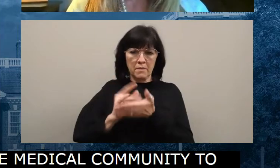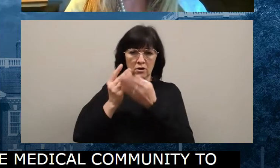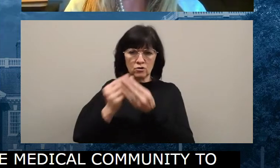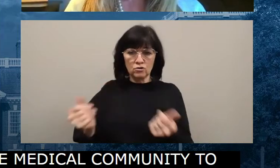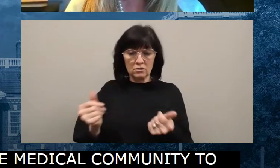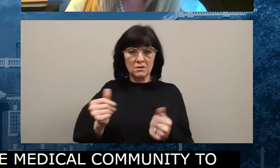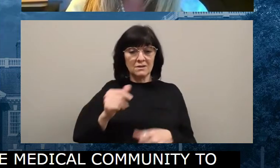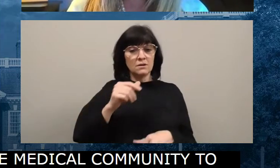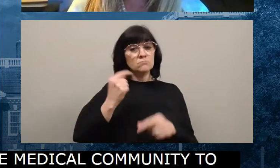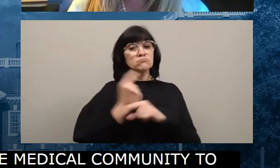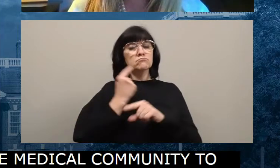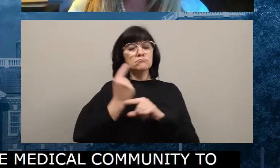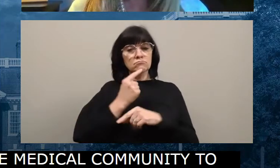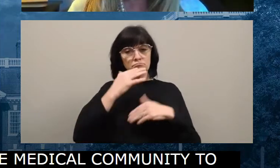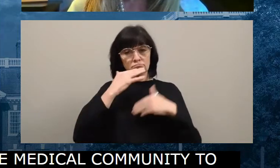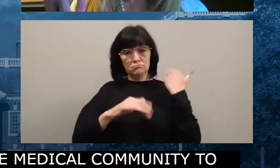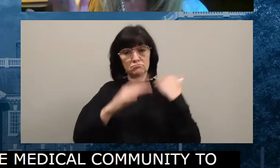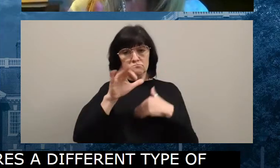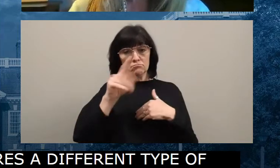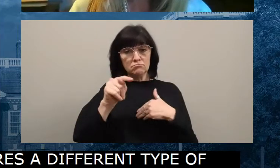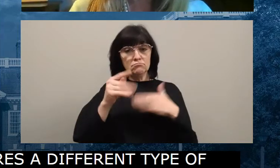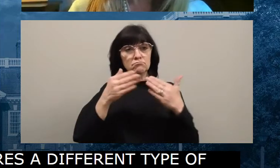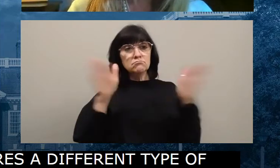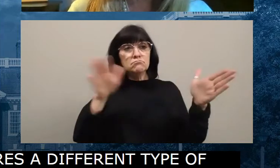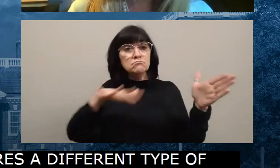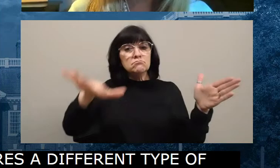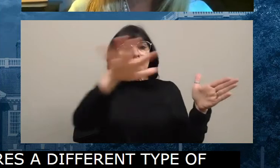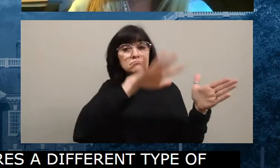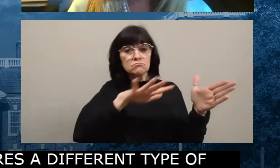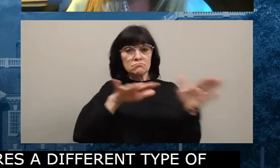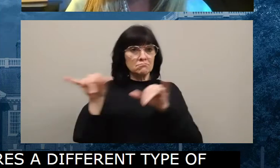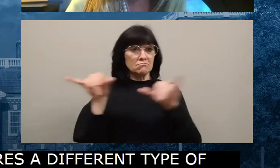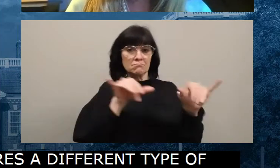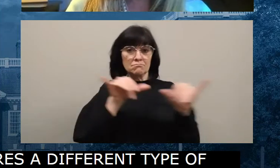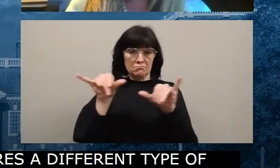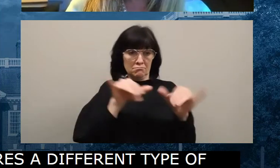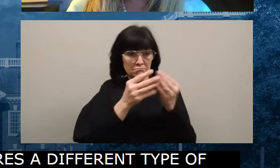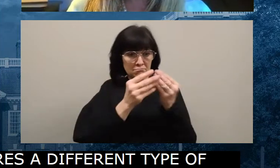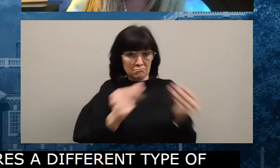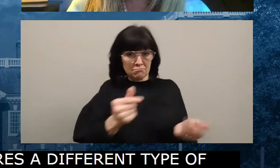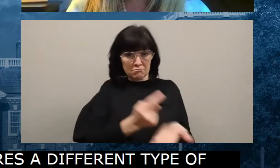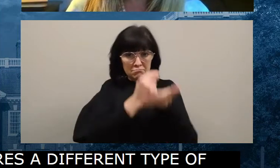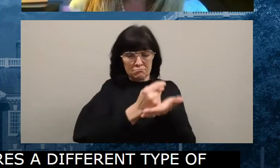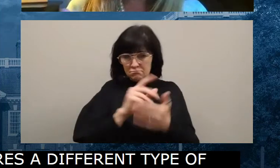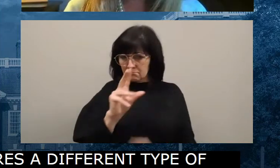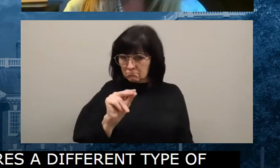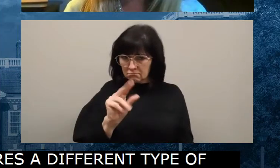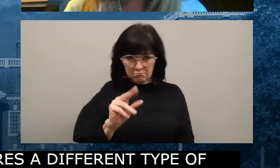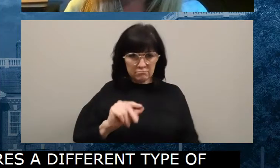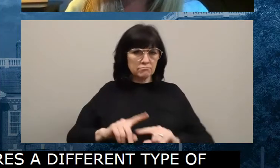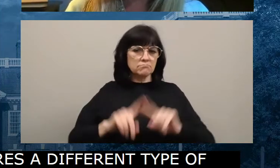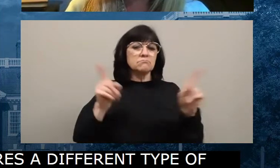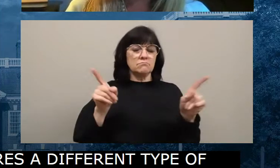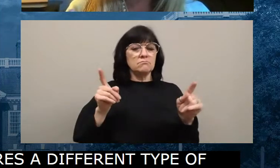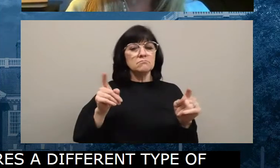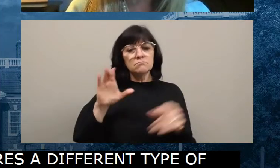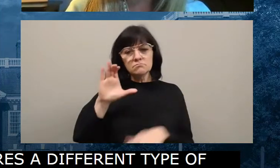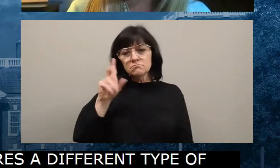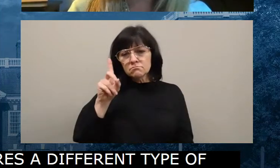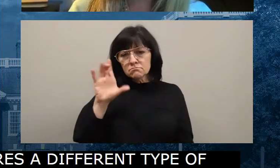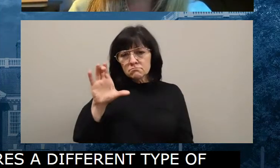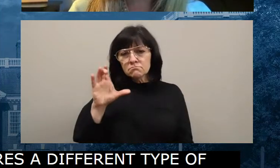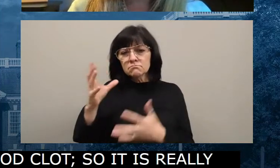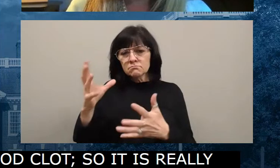So it's really important that, first of all, that the FDA and the CDC have a better understanding about these